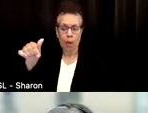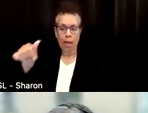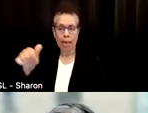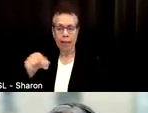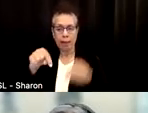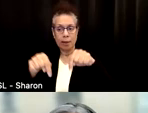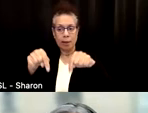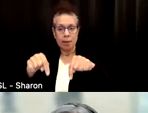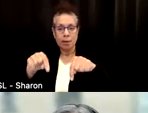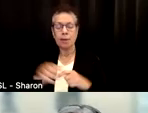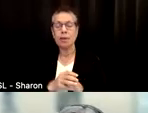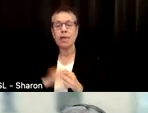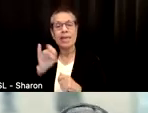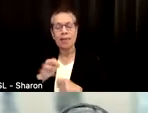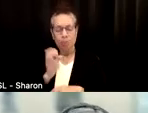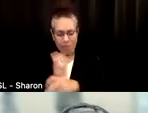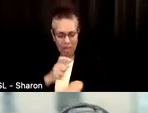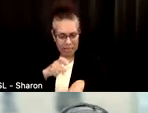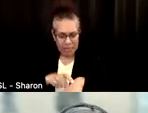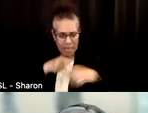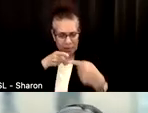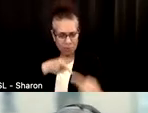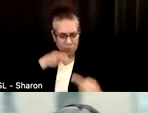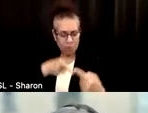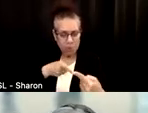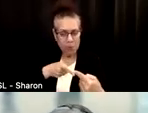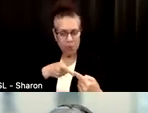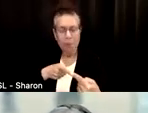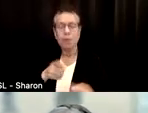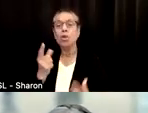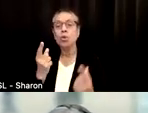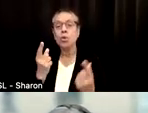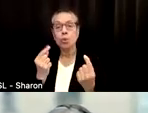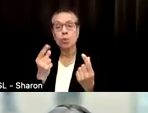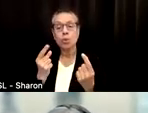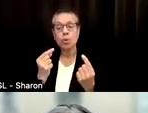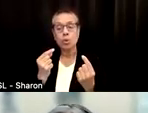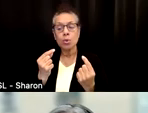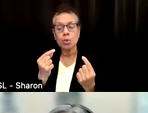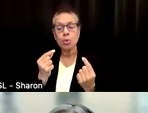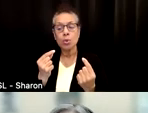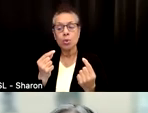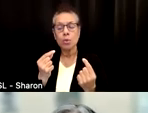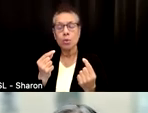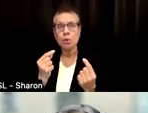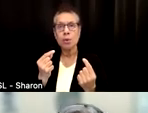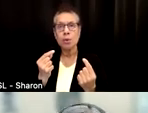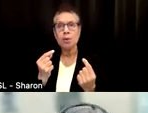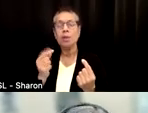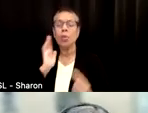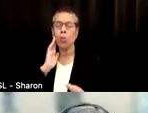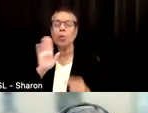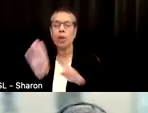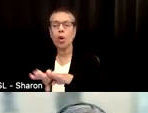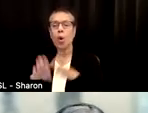are having a hard time using that Q&A function, you can, let's see, we can open the chat